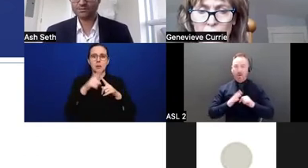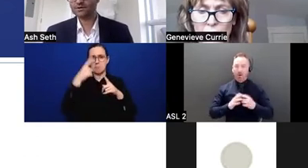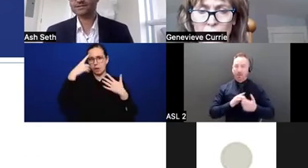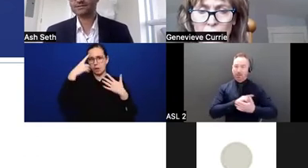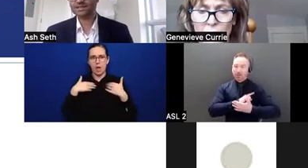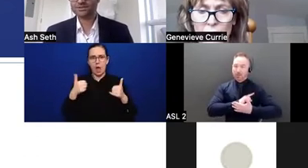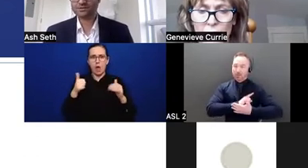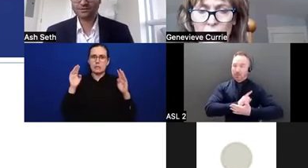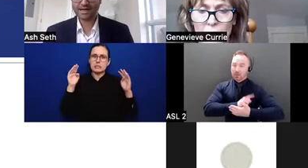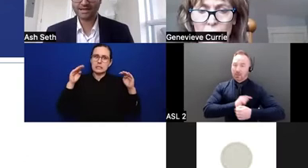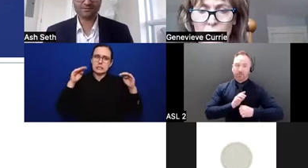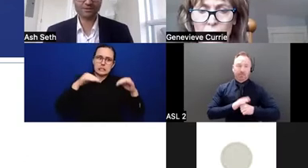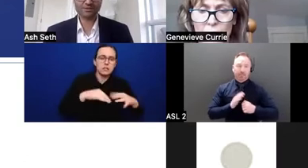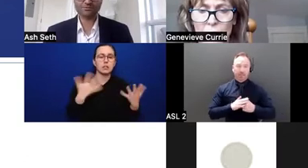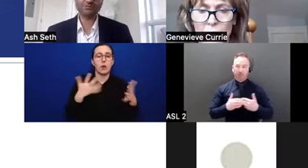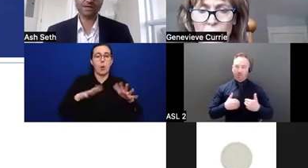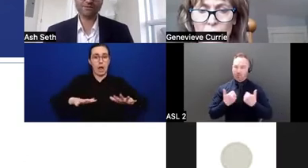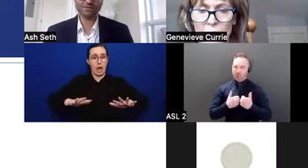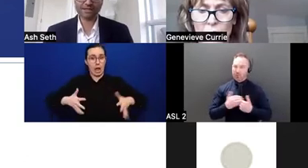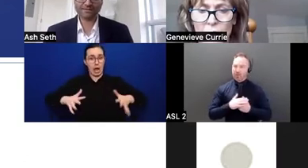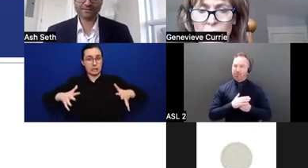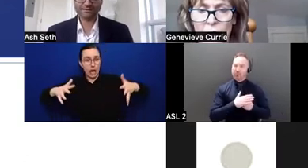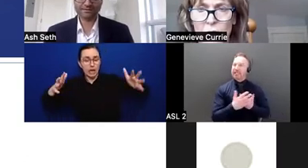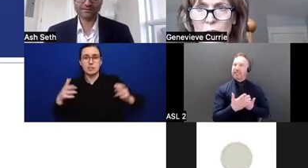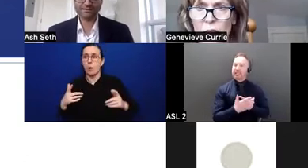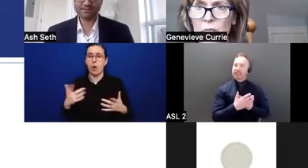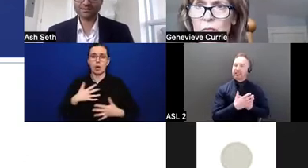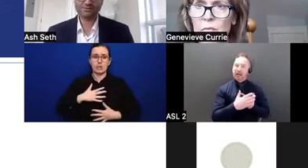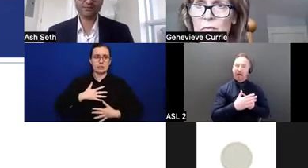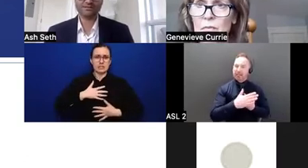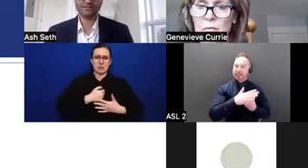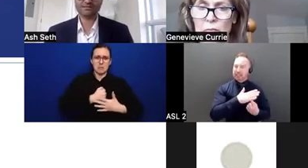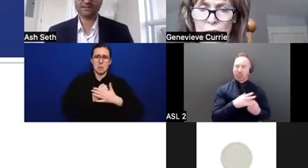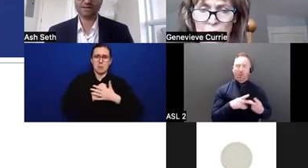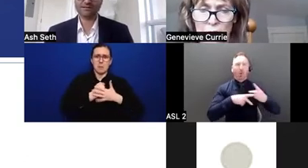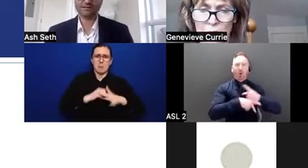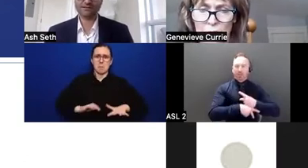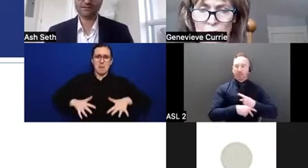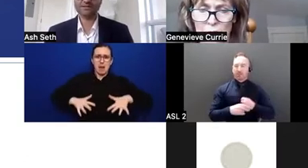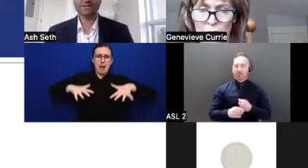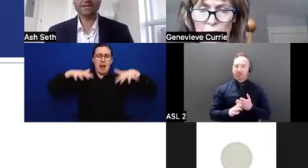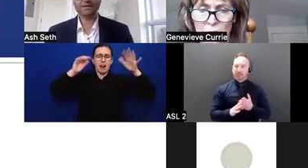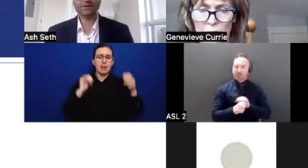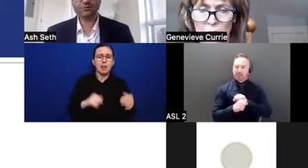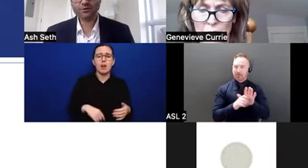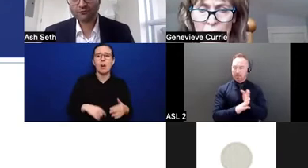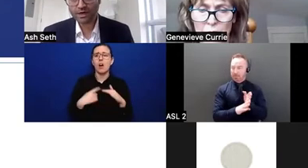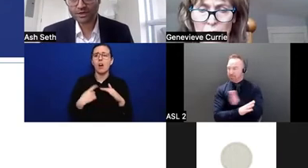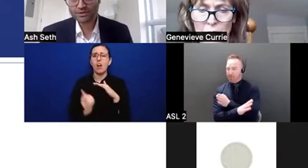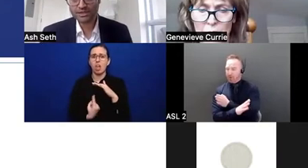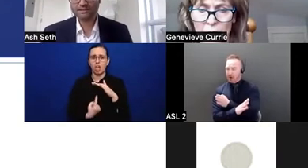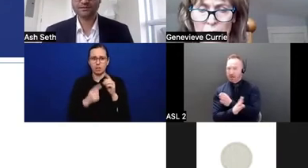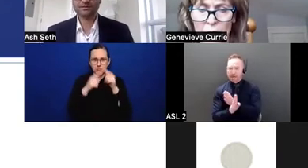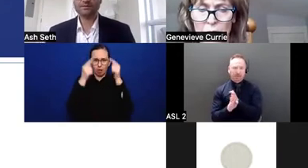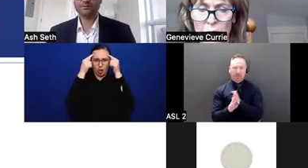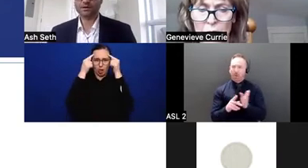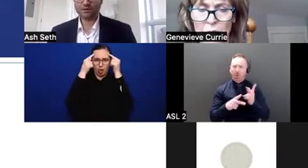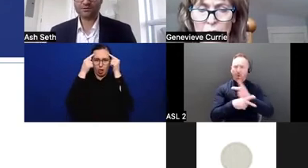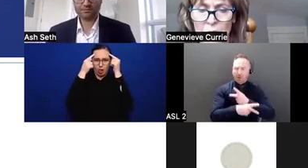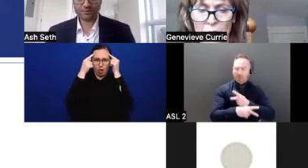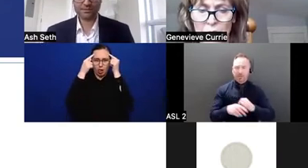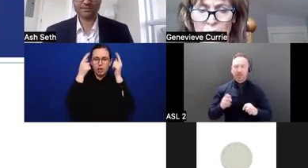faced more isolation as compared to pre-pandemic levels. Disturbances in sleep patterns and overall functioning